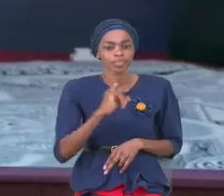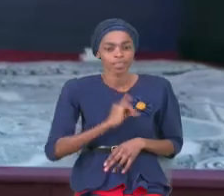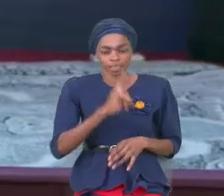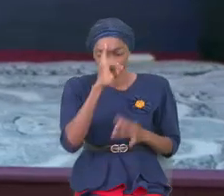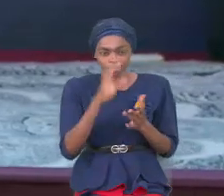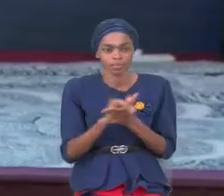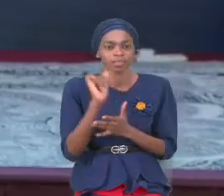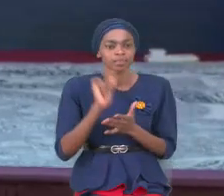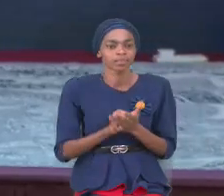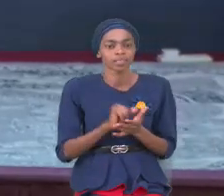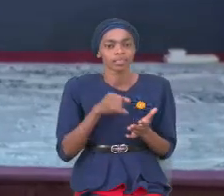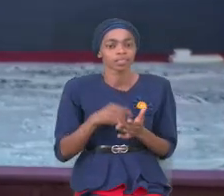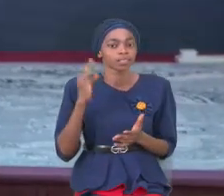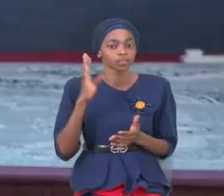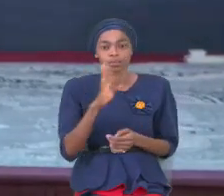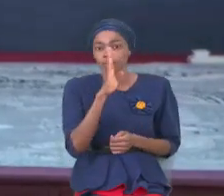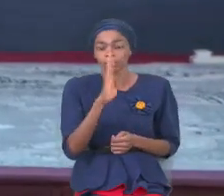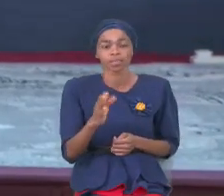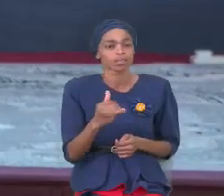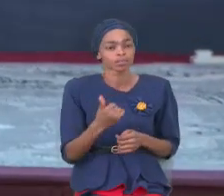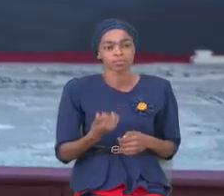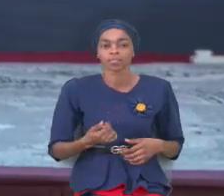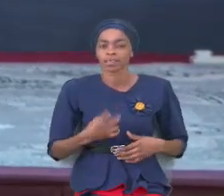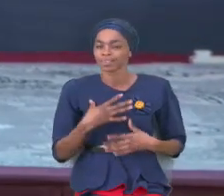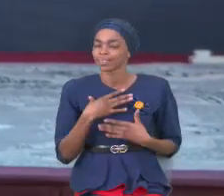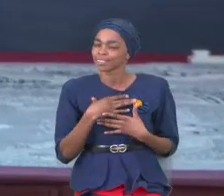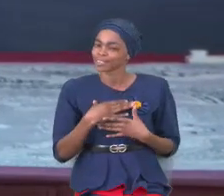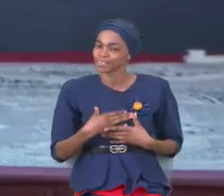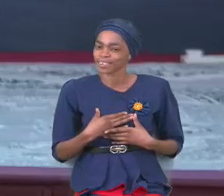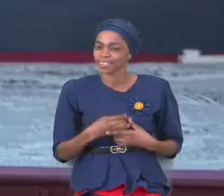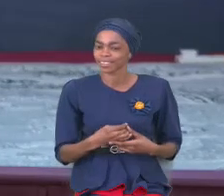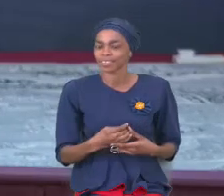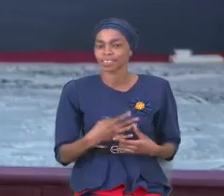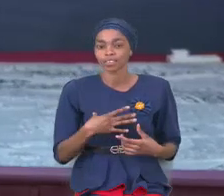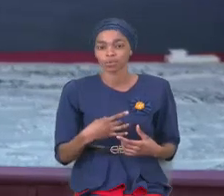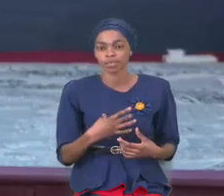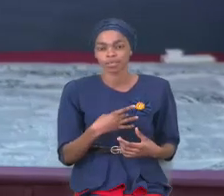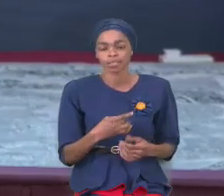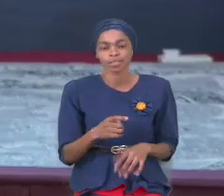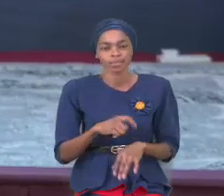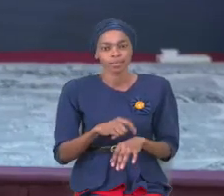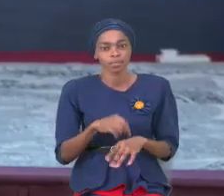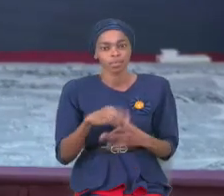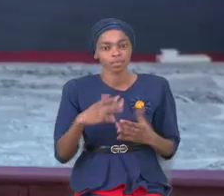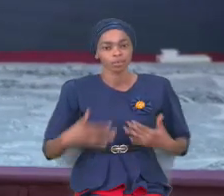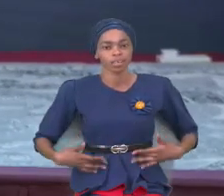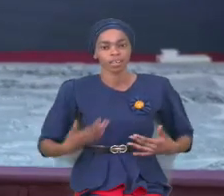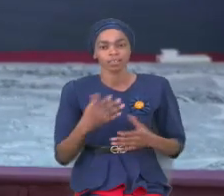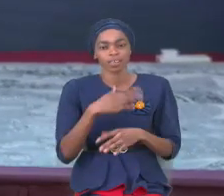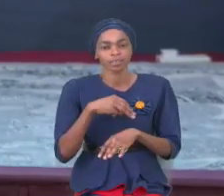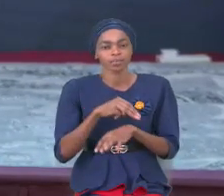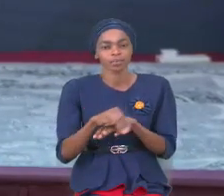an exciting moment in your life, in your ministry, as well as in your calling